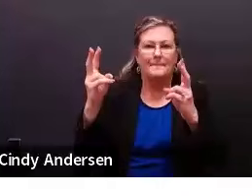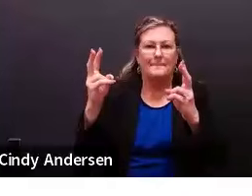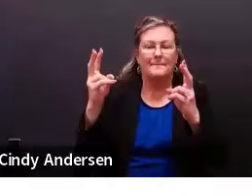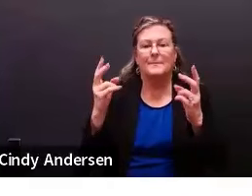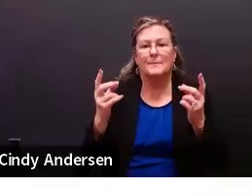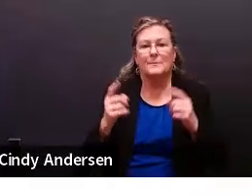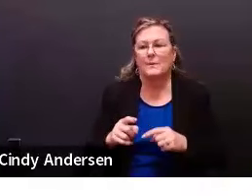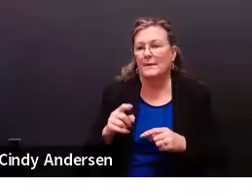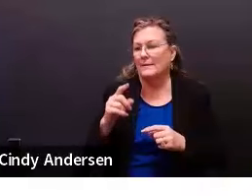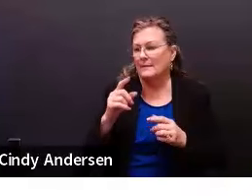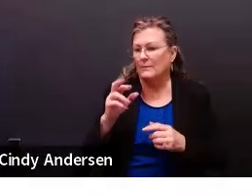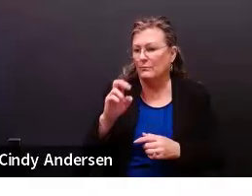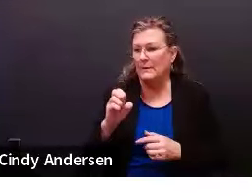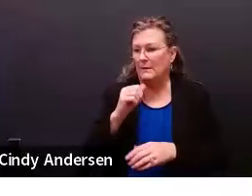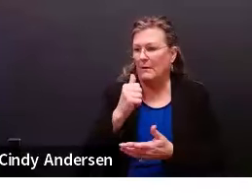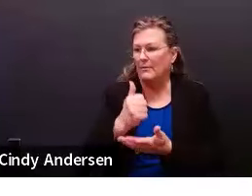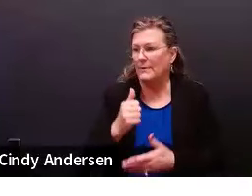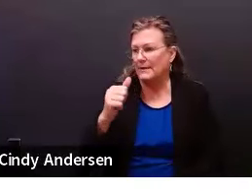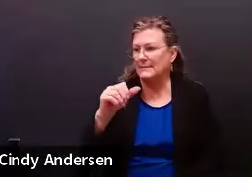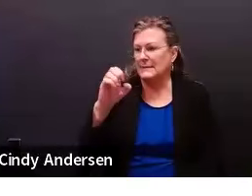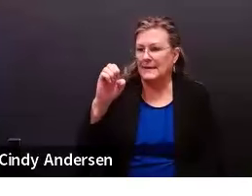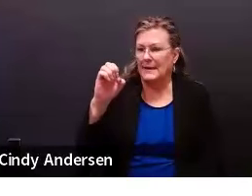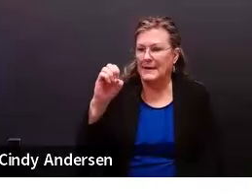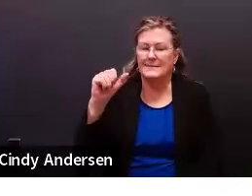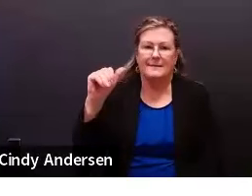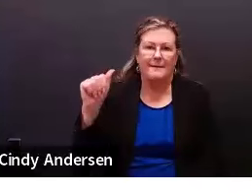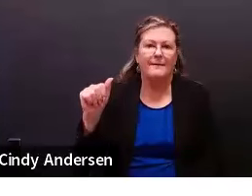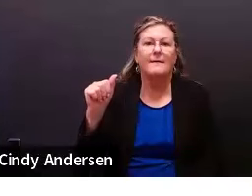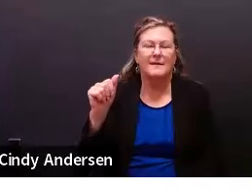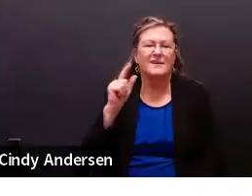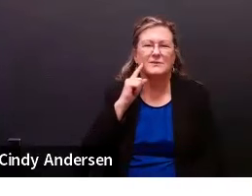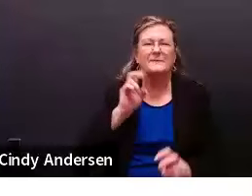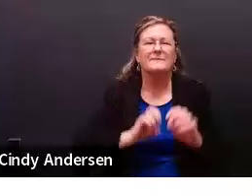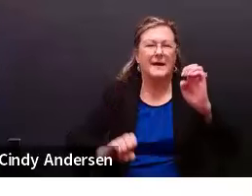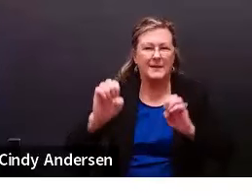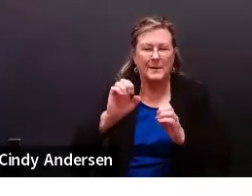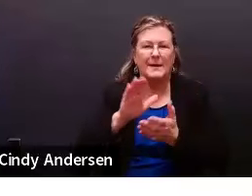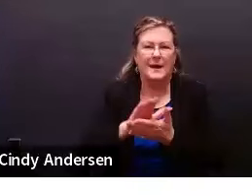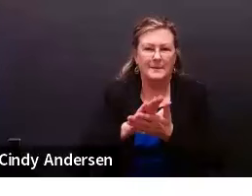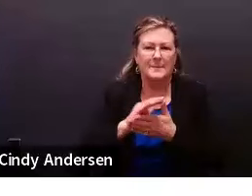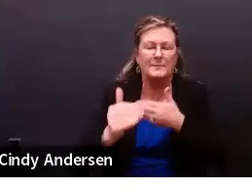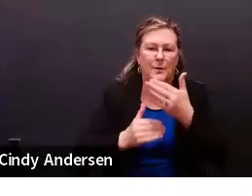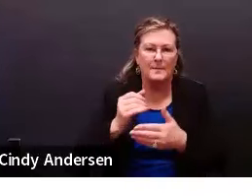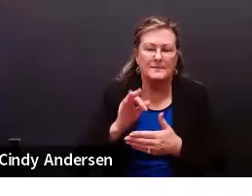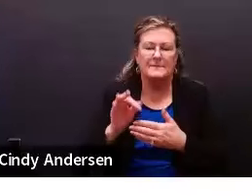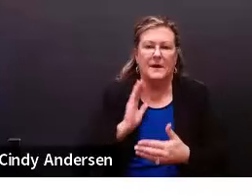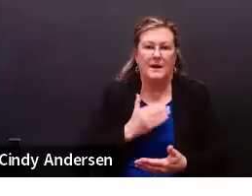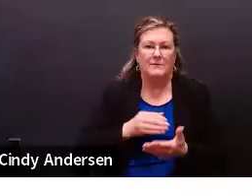was reauthorized was really to validate the academic progress of our students with the most significant cognitive